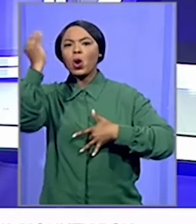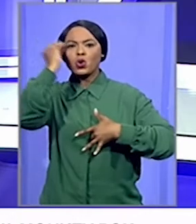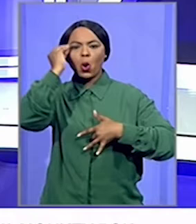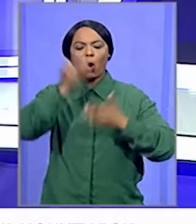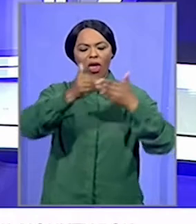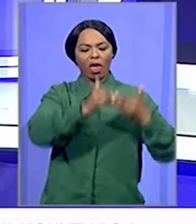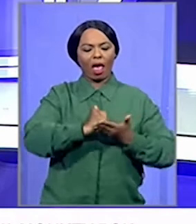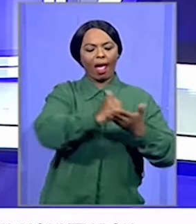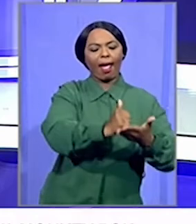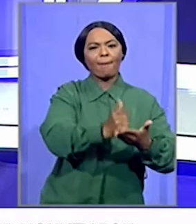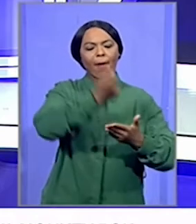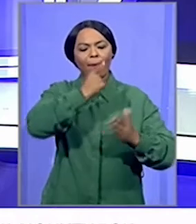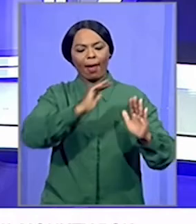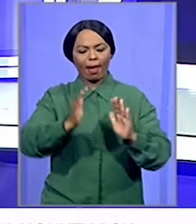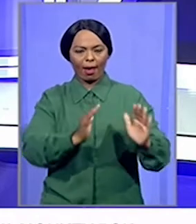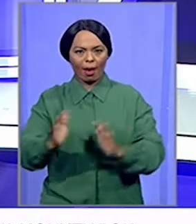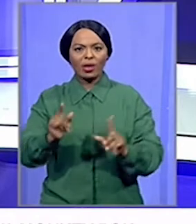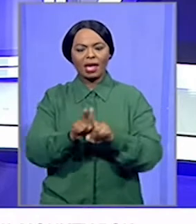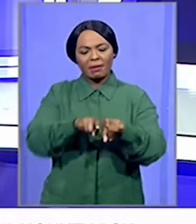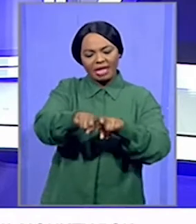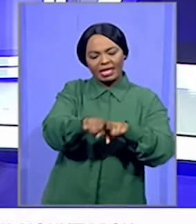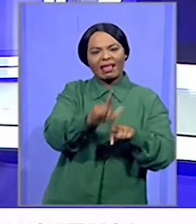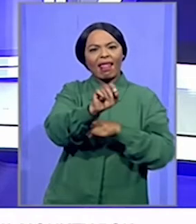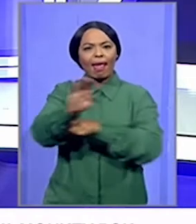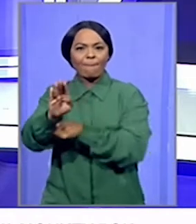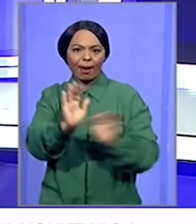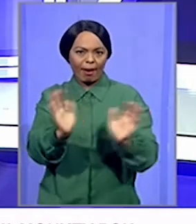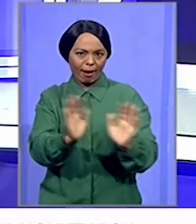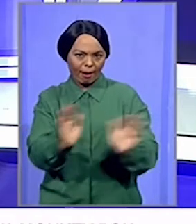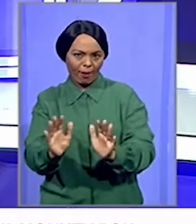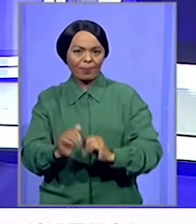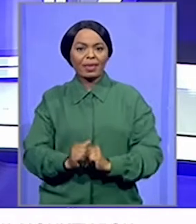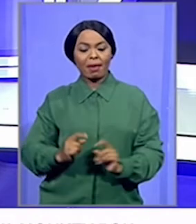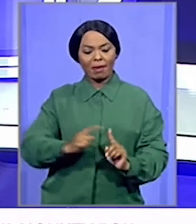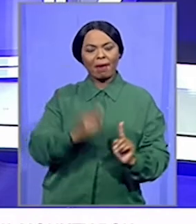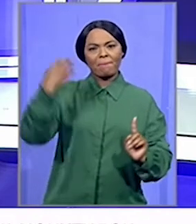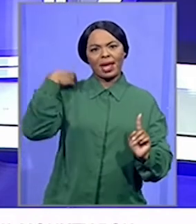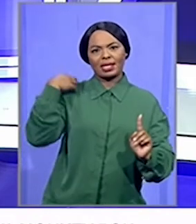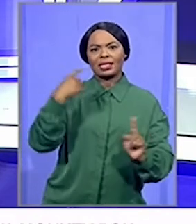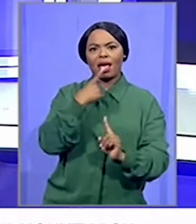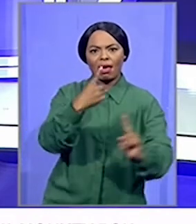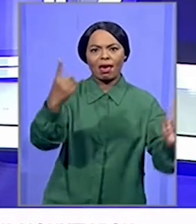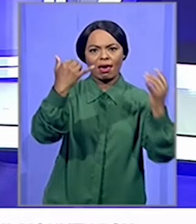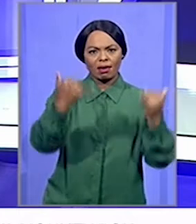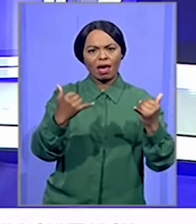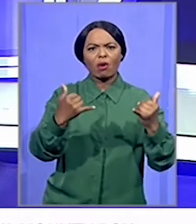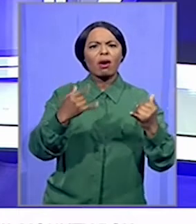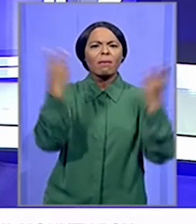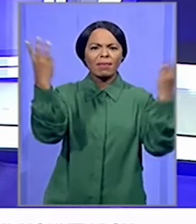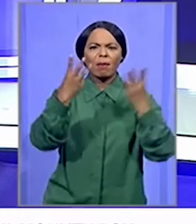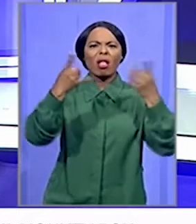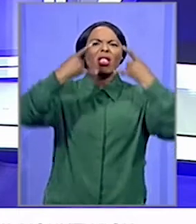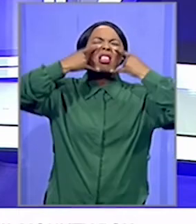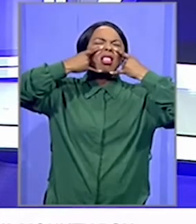tše tseneletšego laporatori. Go sa le bjalo, Tona o begile semmušo gore bjale badudi ba ka tlogela go